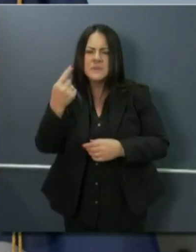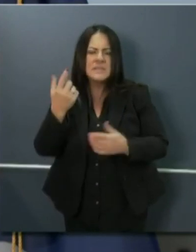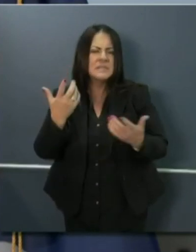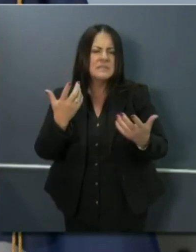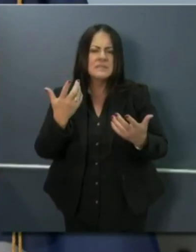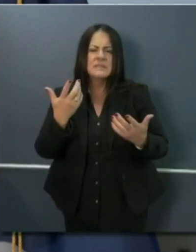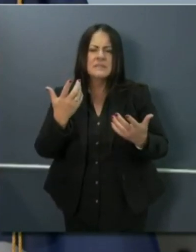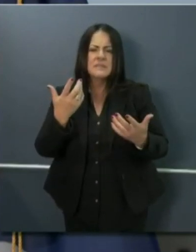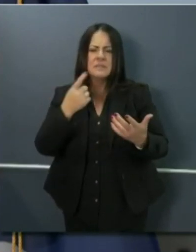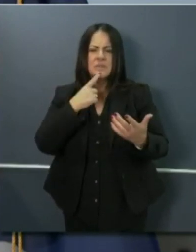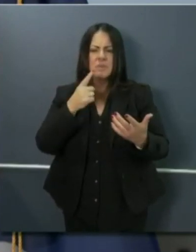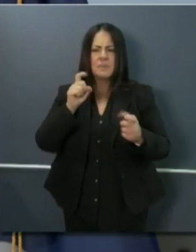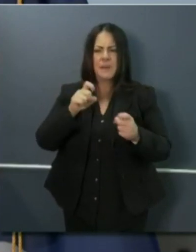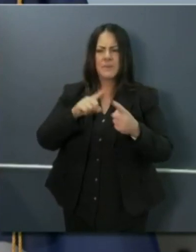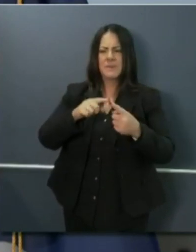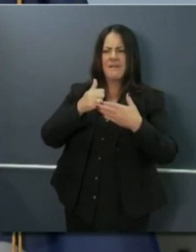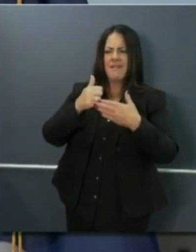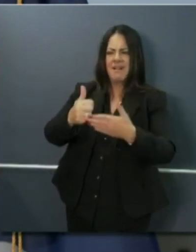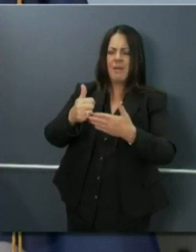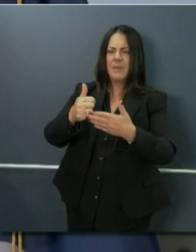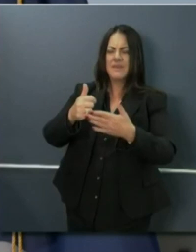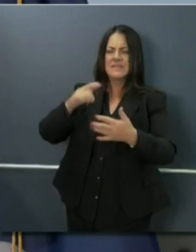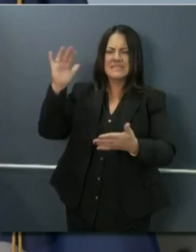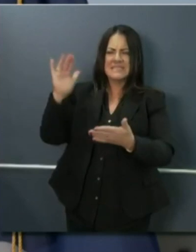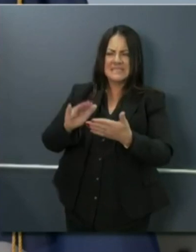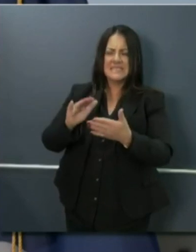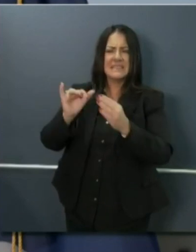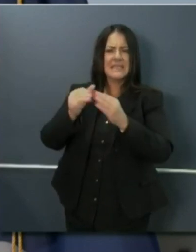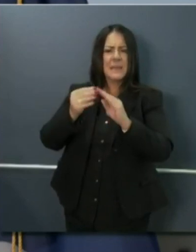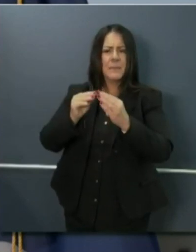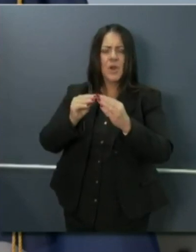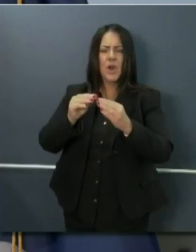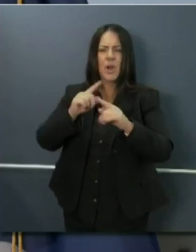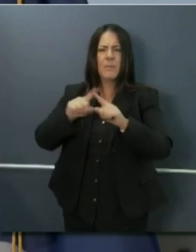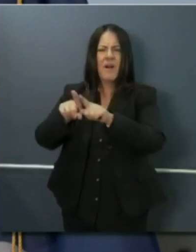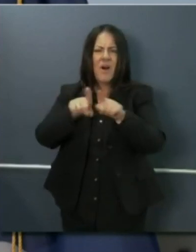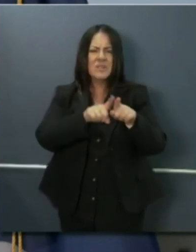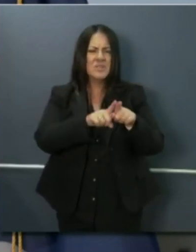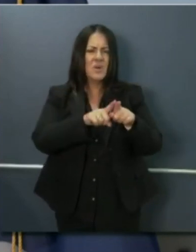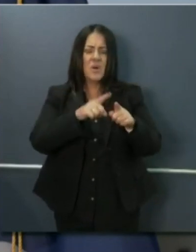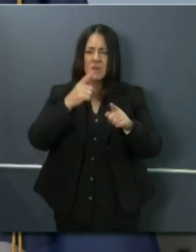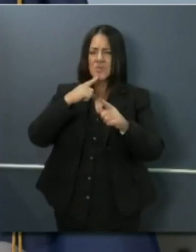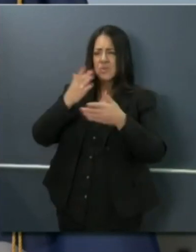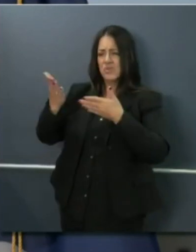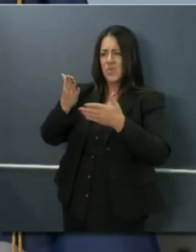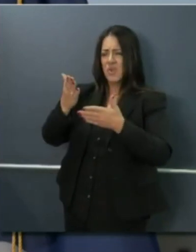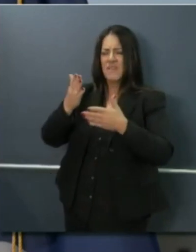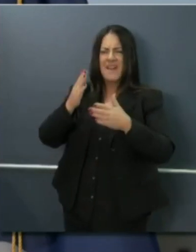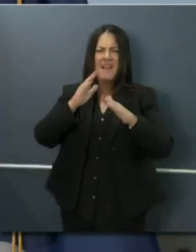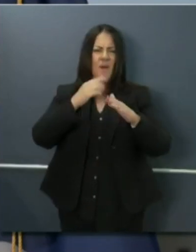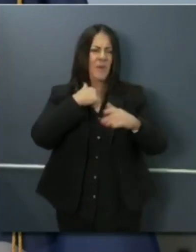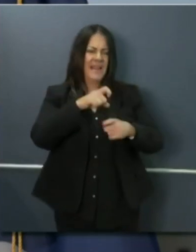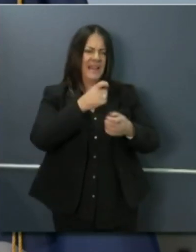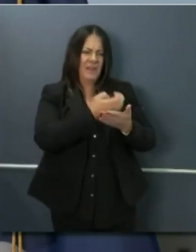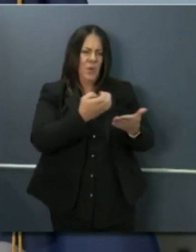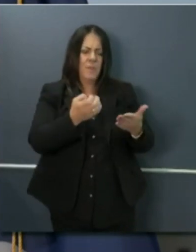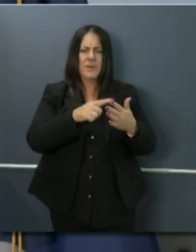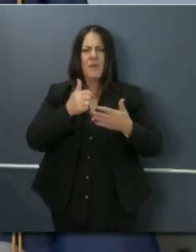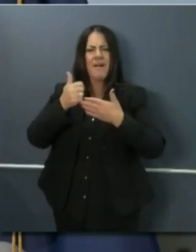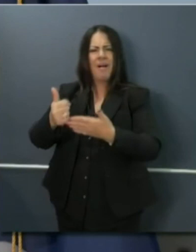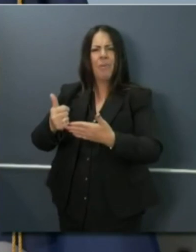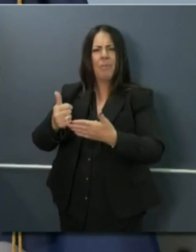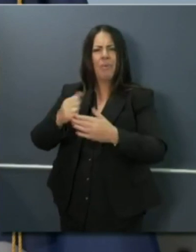needs of that surge, but the personal protective equipment that is required of it, and obviously the human capital that we're